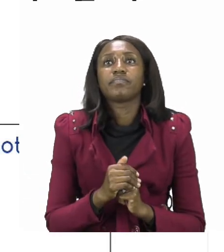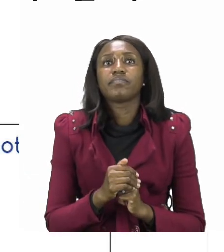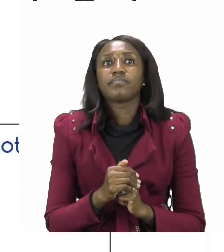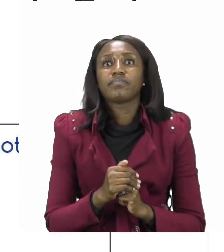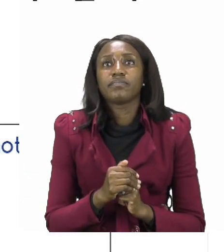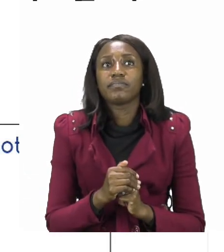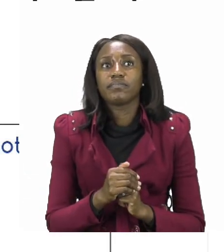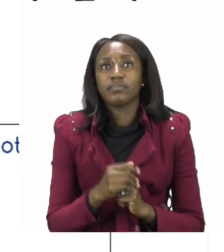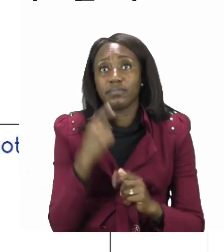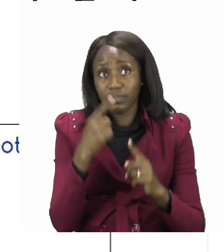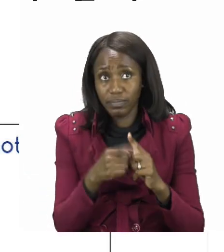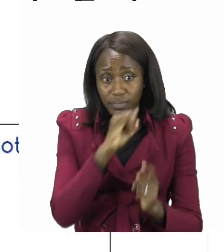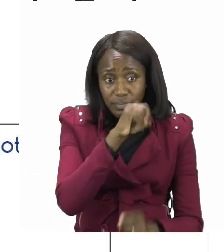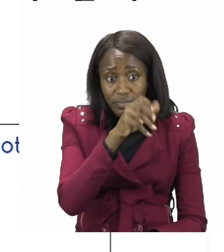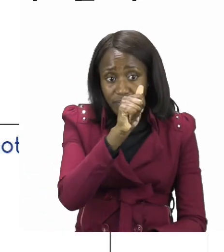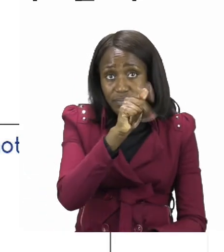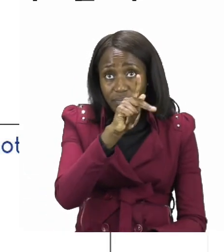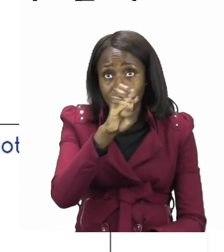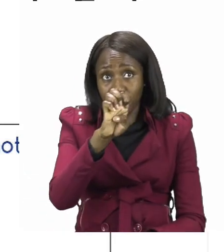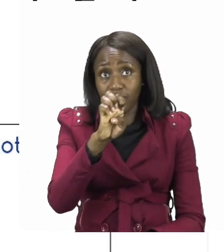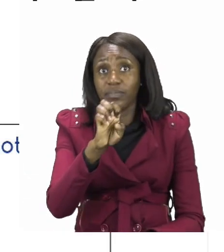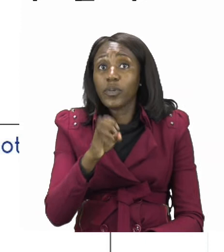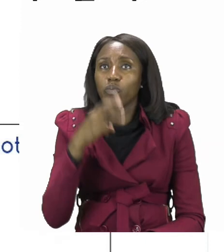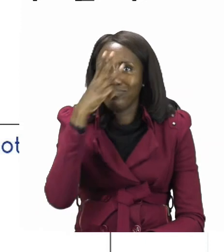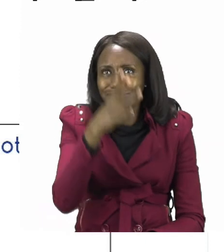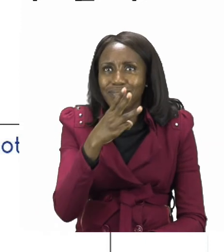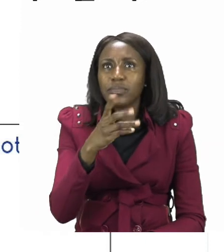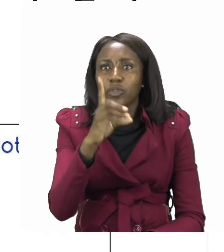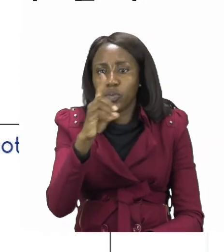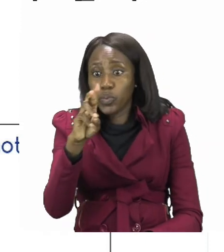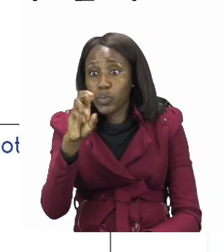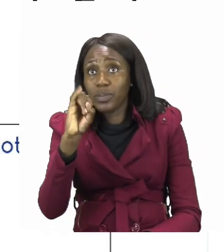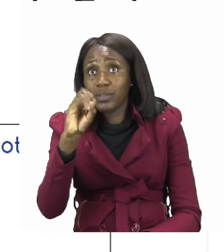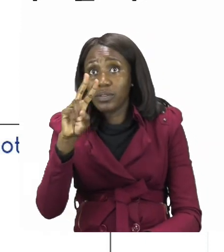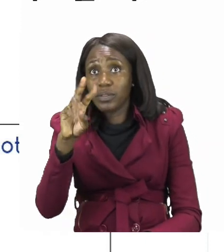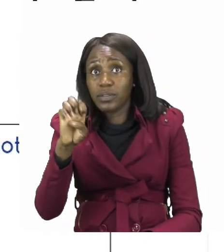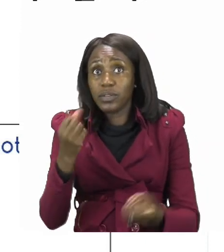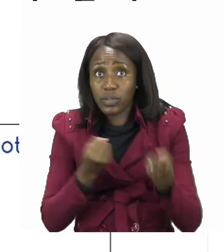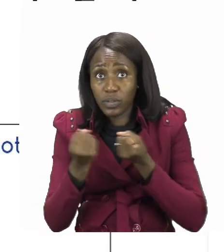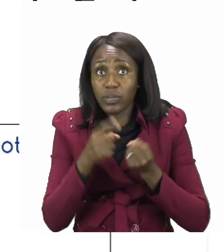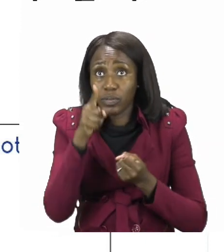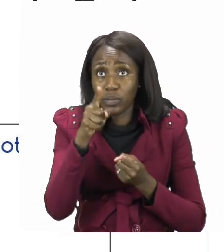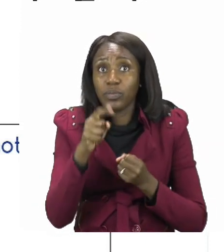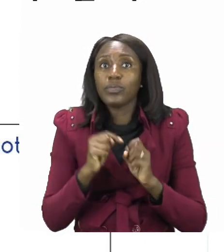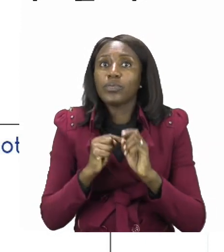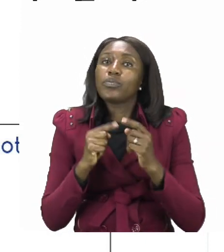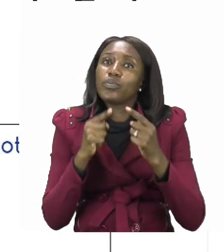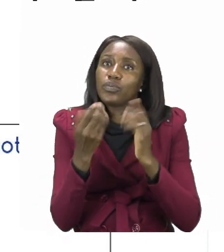going to say, Jake will drive you to